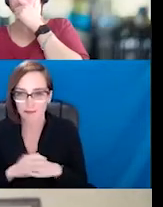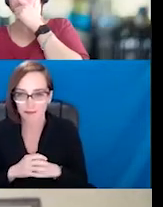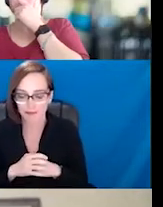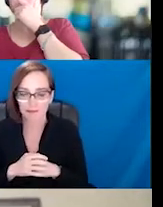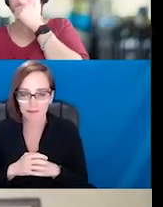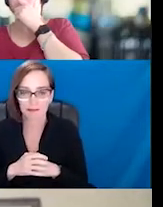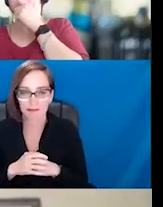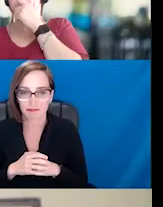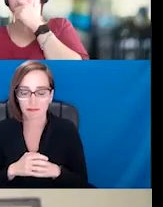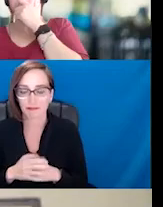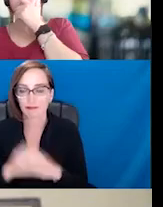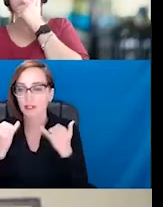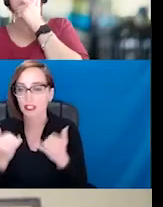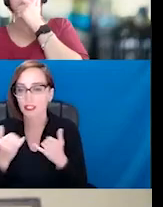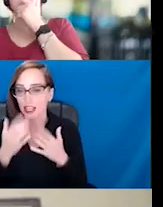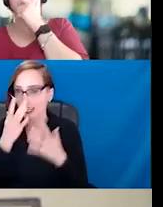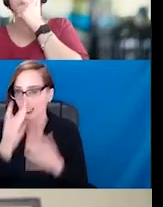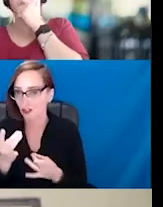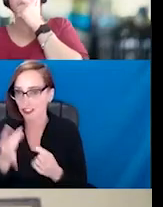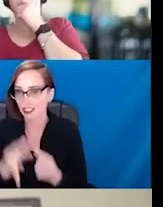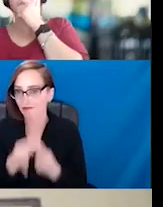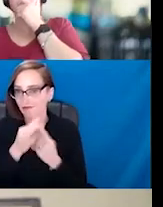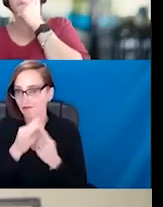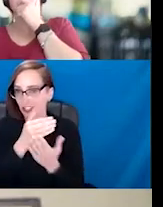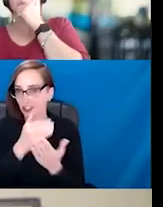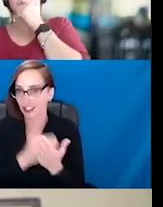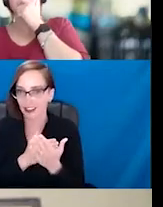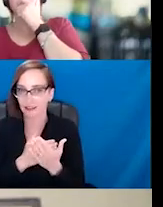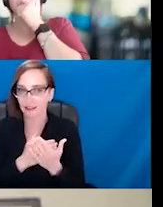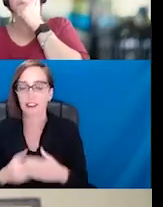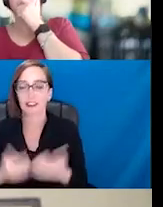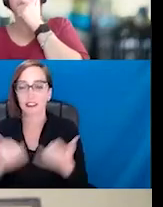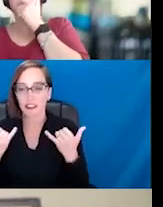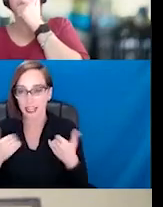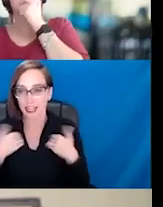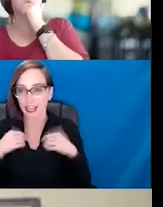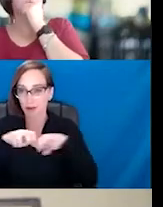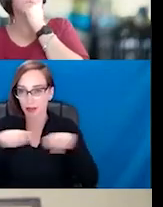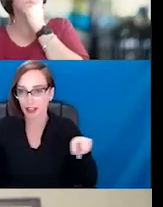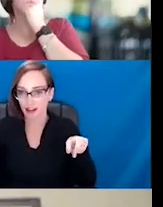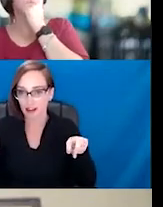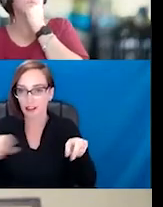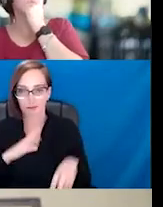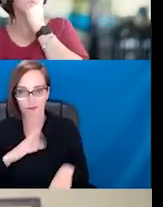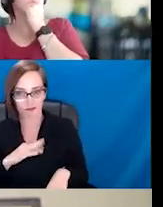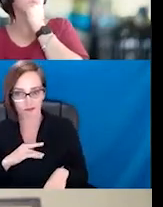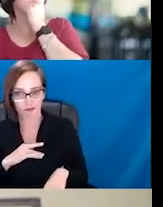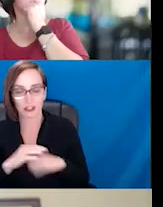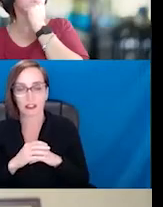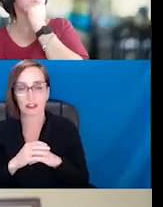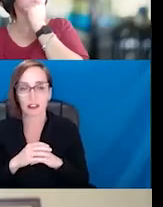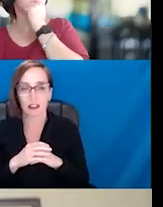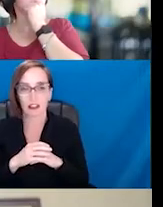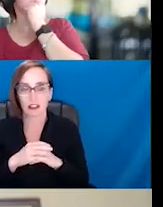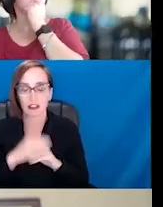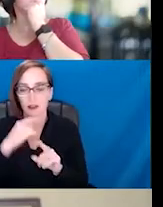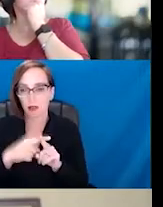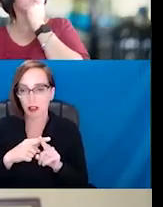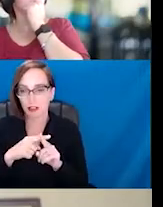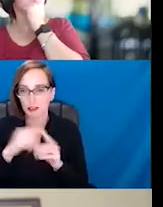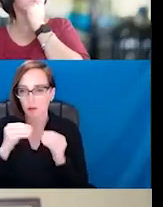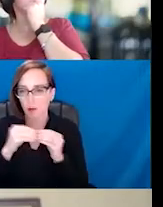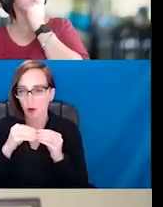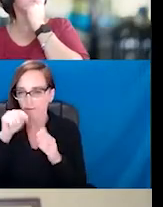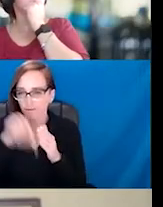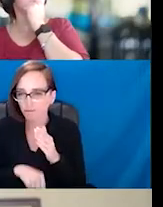Interesting agenda today. I'm excited kind of both to hear from our panelists, but also to start digging into some of our work around kind of